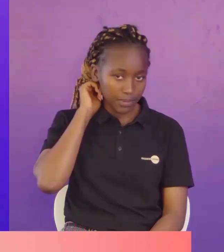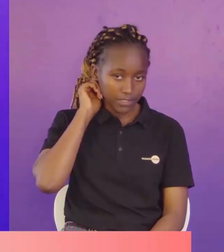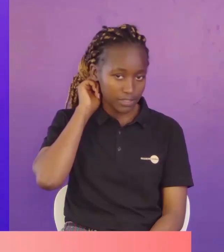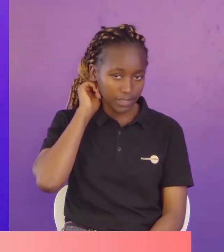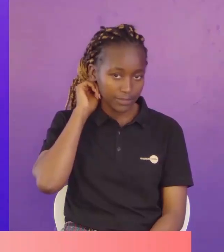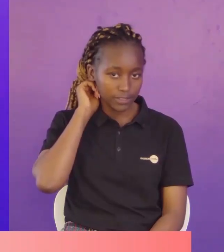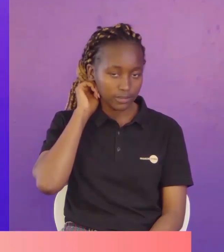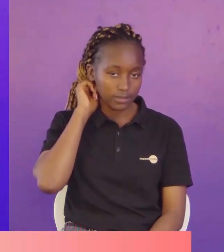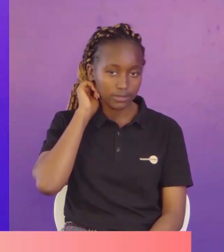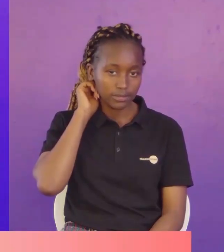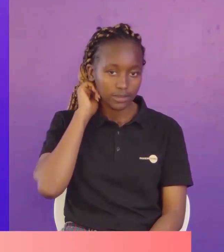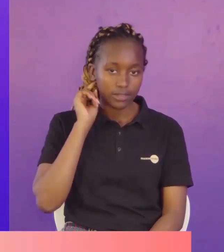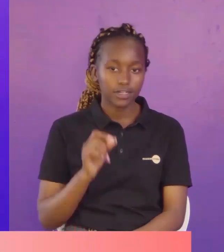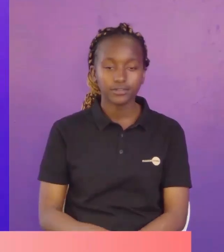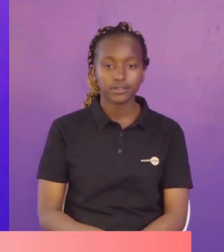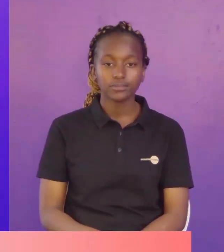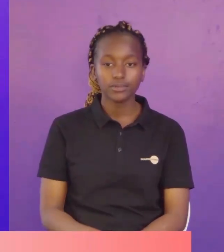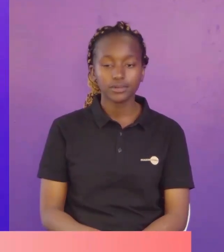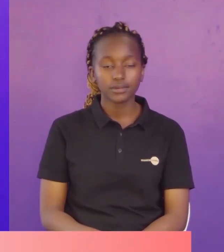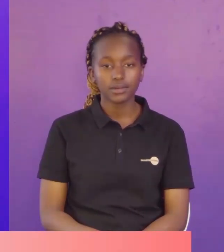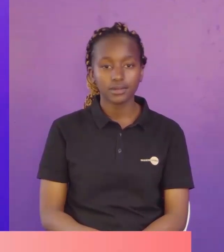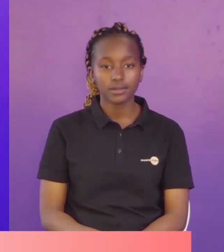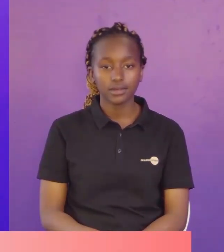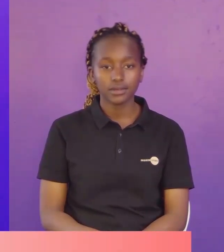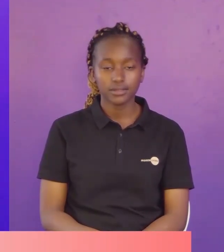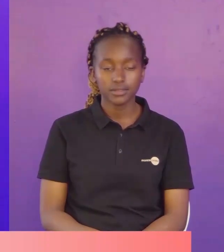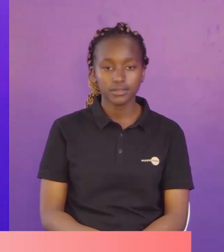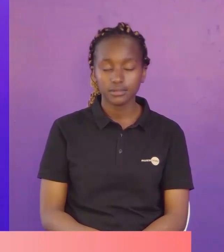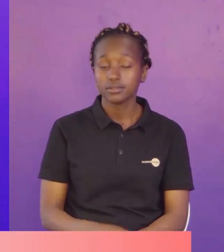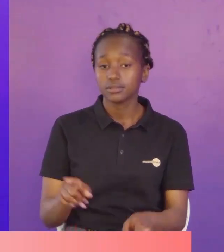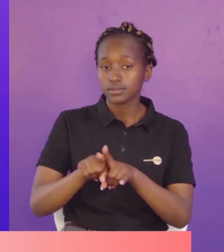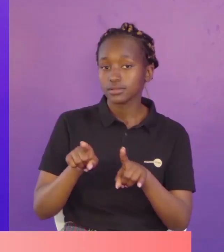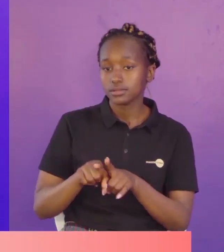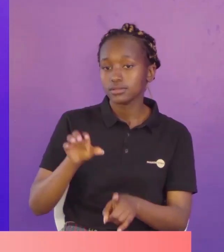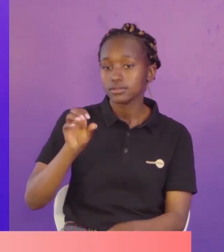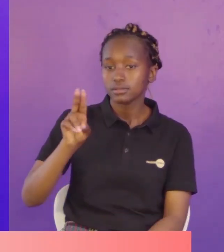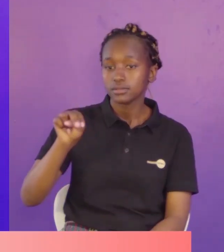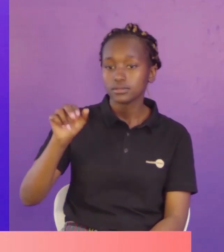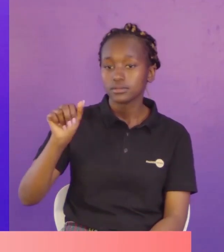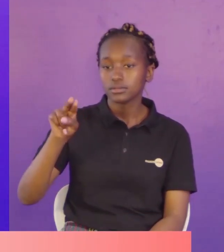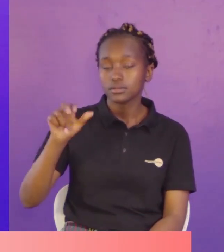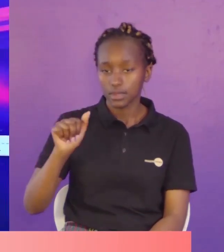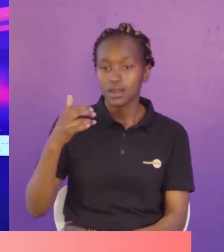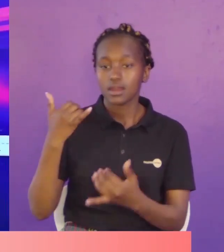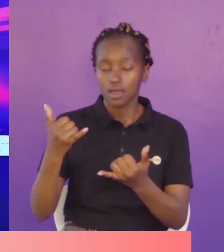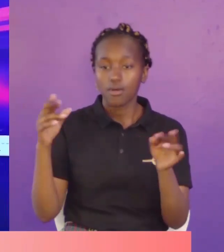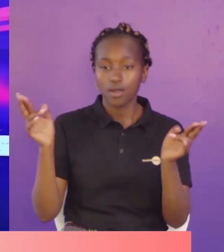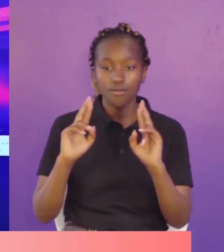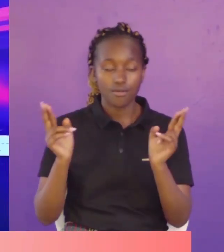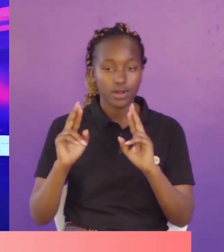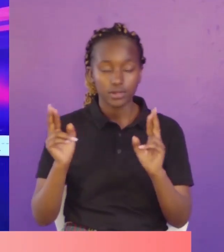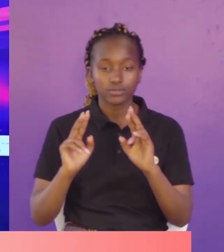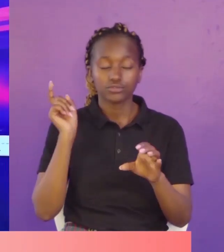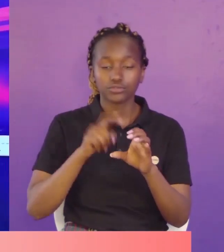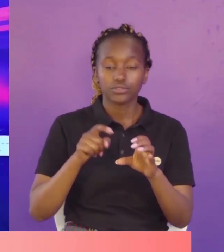can give them a chance. Onana is now going to Trabzonspor. Yeah. Trabzonspor